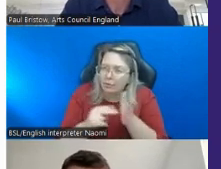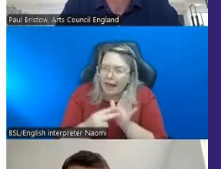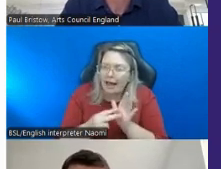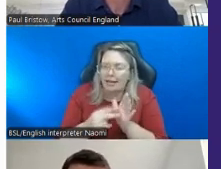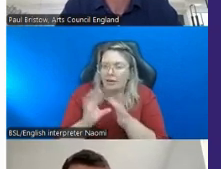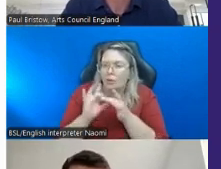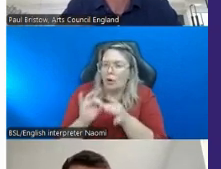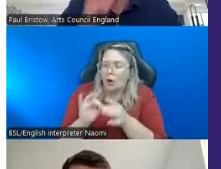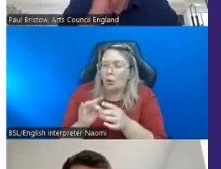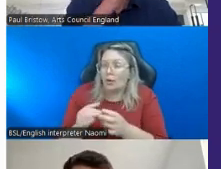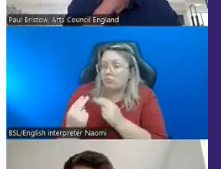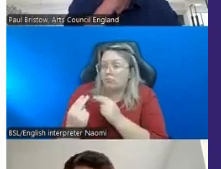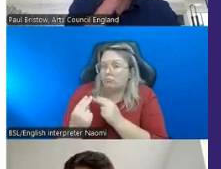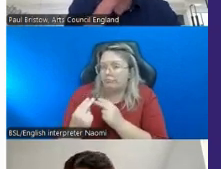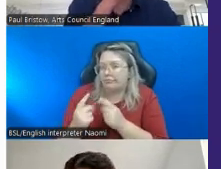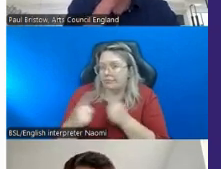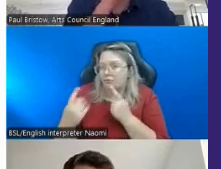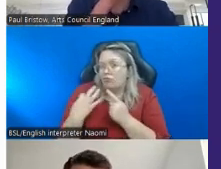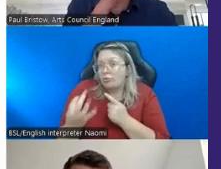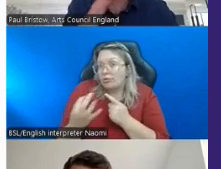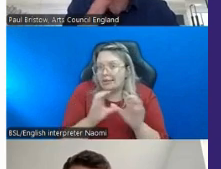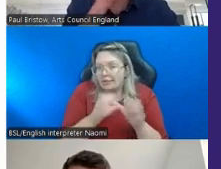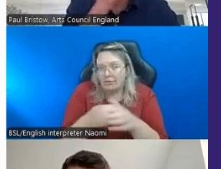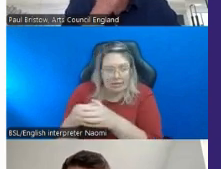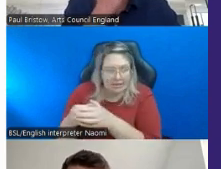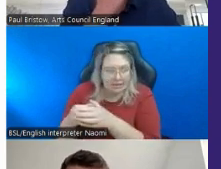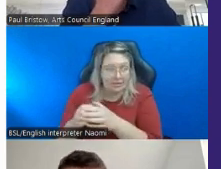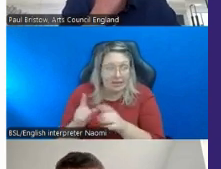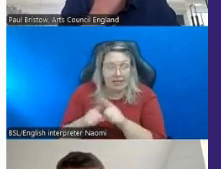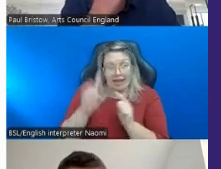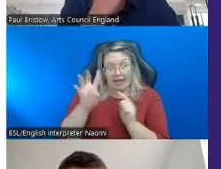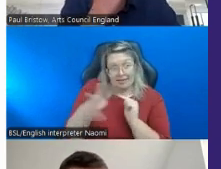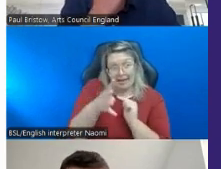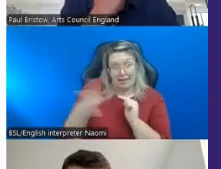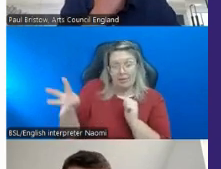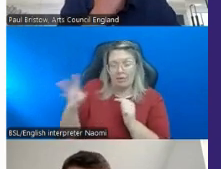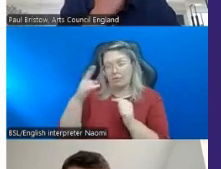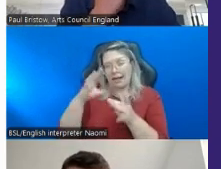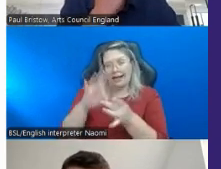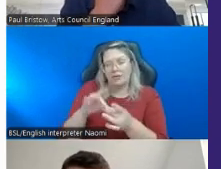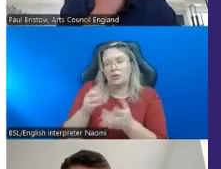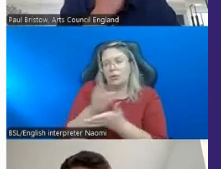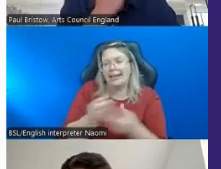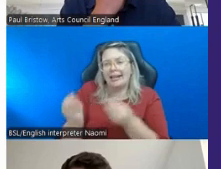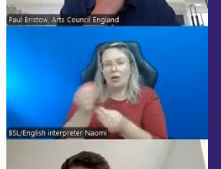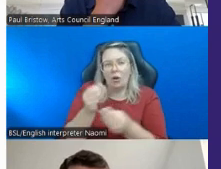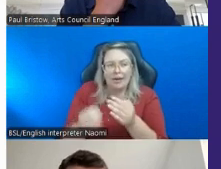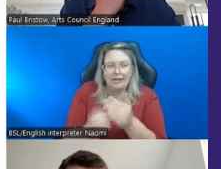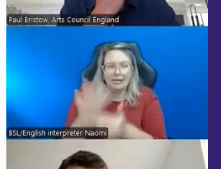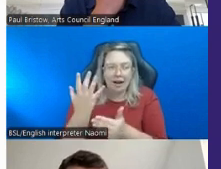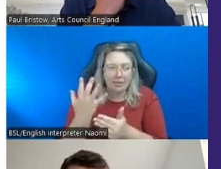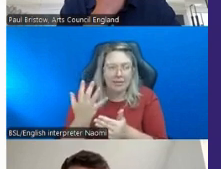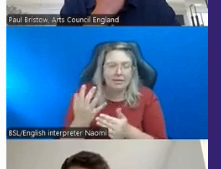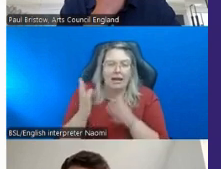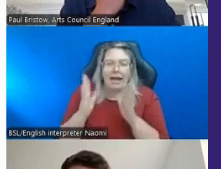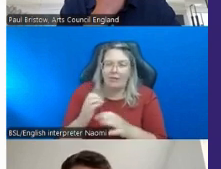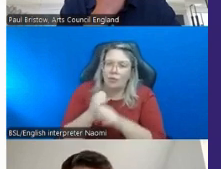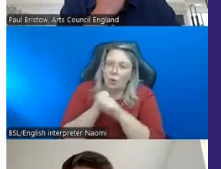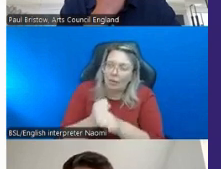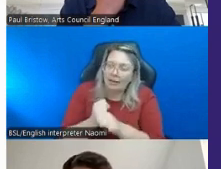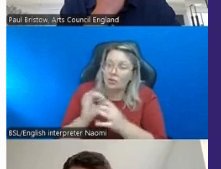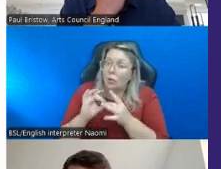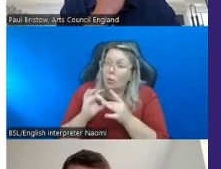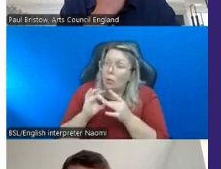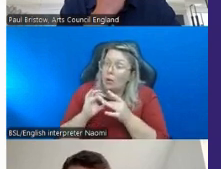economic development and regeneration, which is the table you can see on this slide, there's commitment to partnership working with DCMS arm's